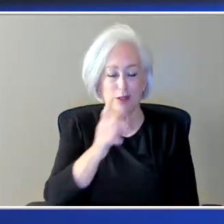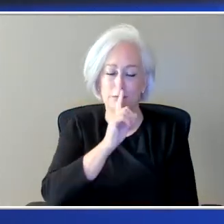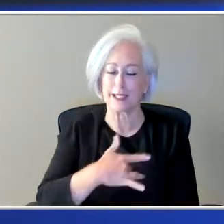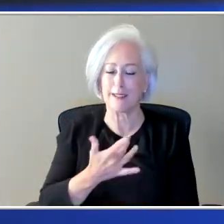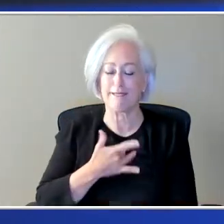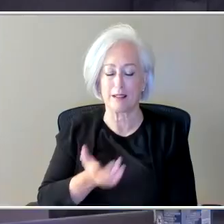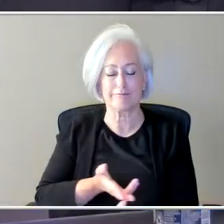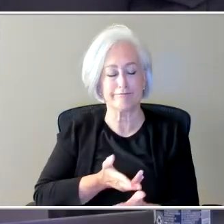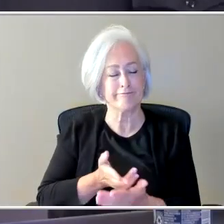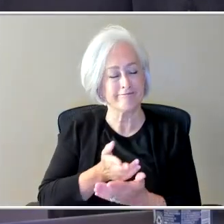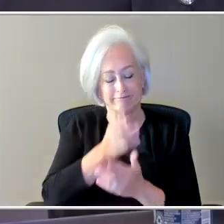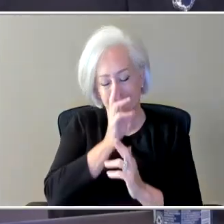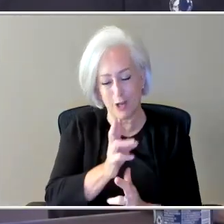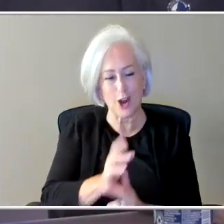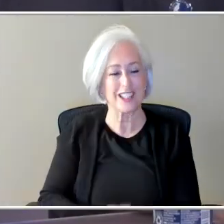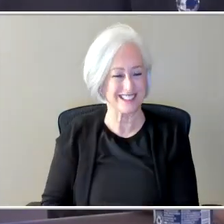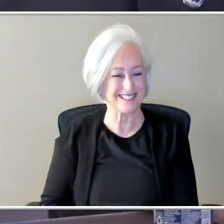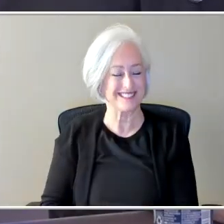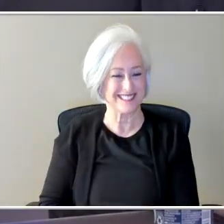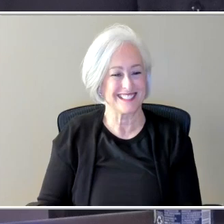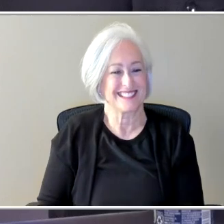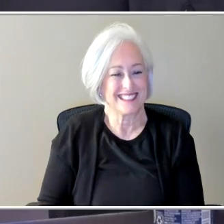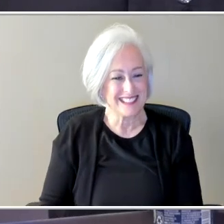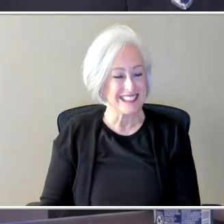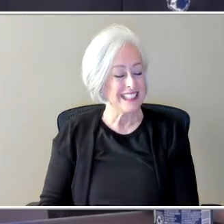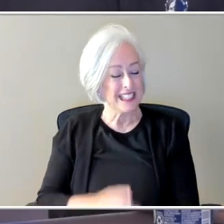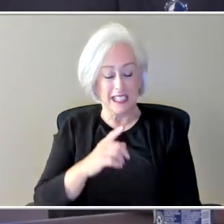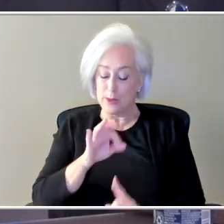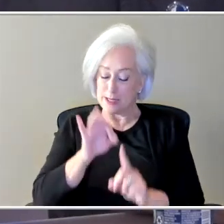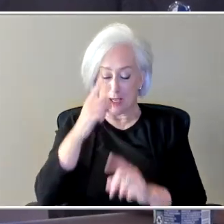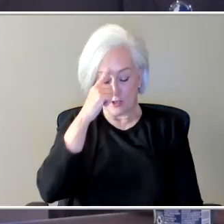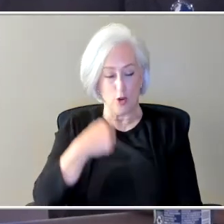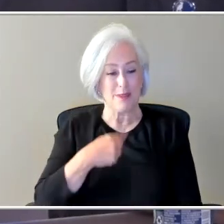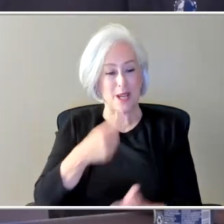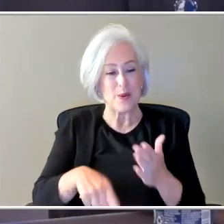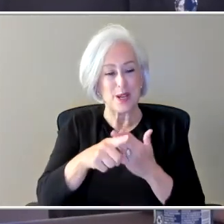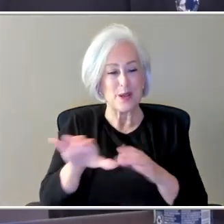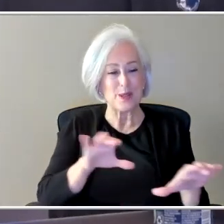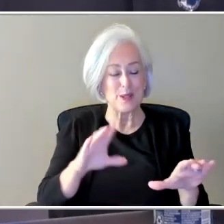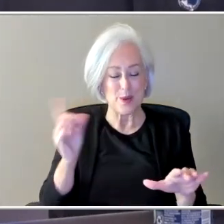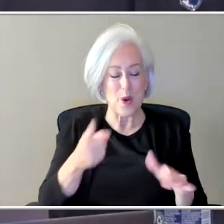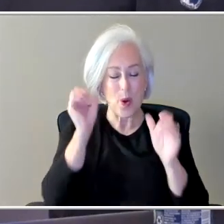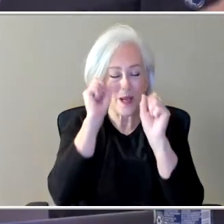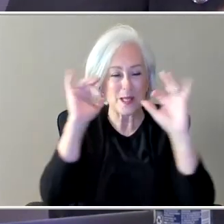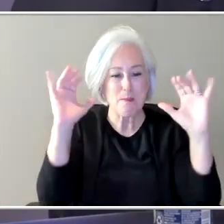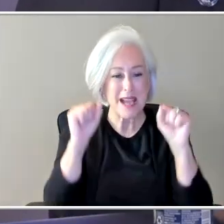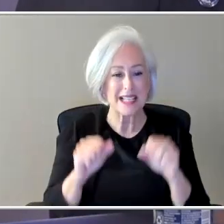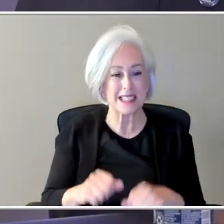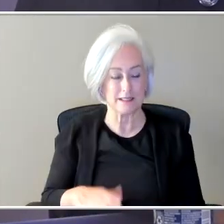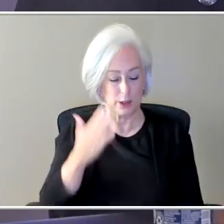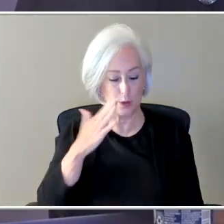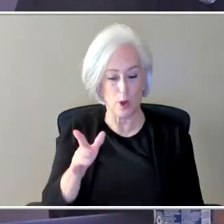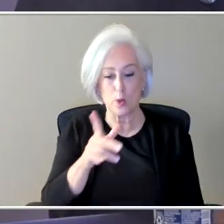me, and what you do, and it's always amazing about you don't know who's on the other end of